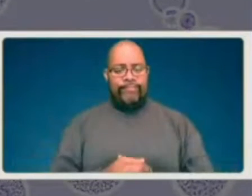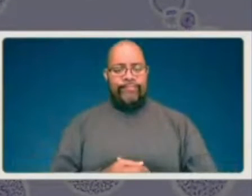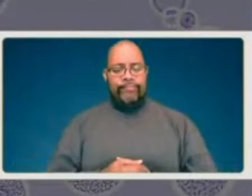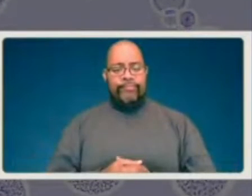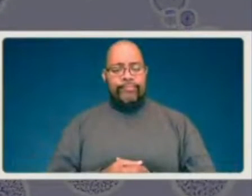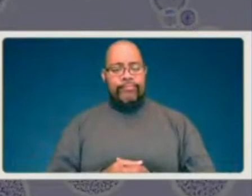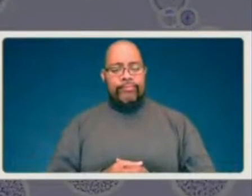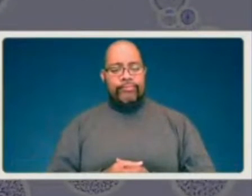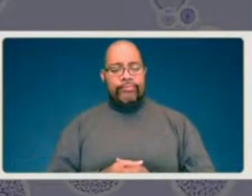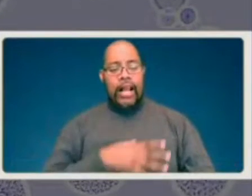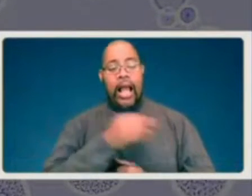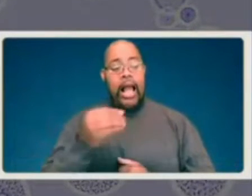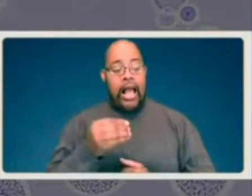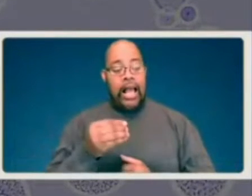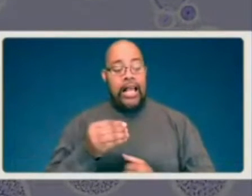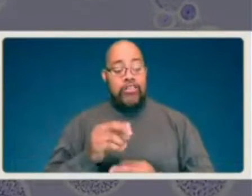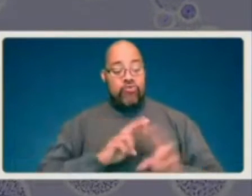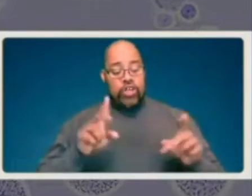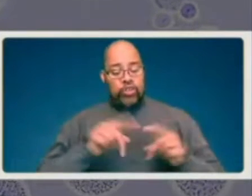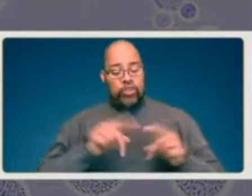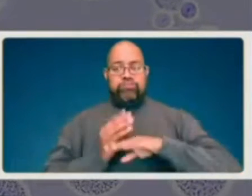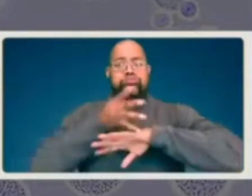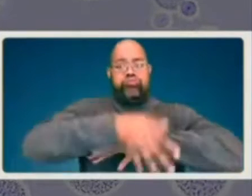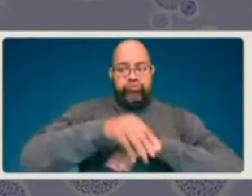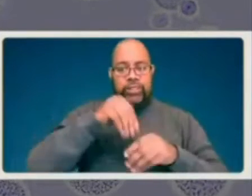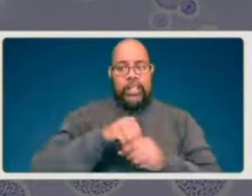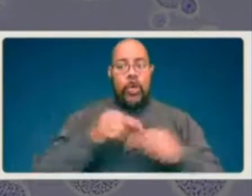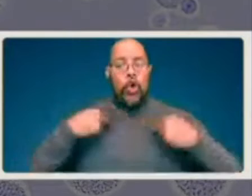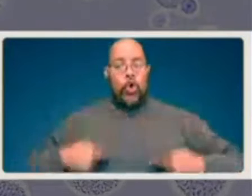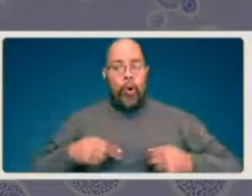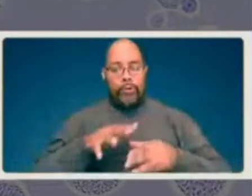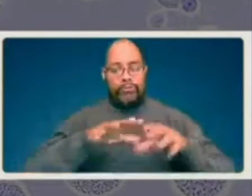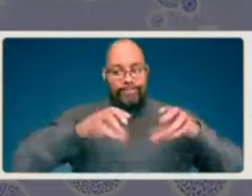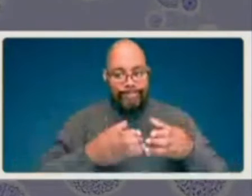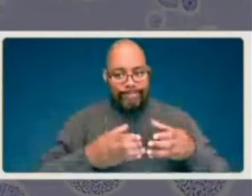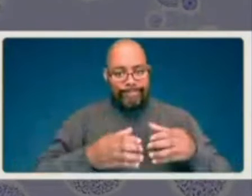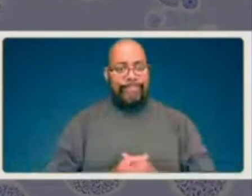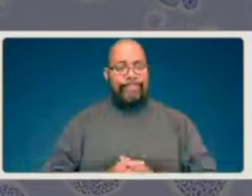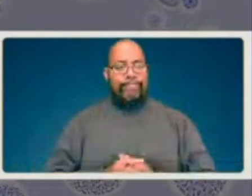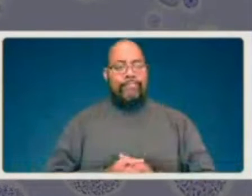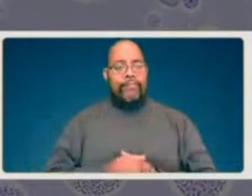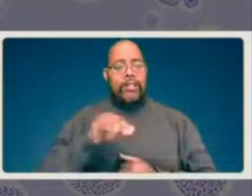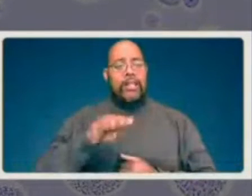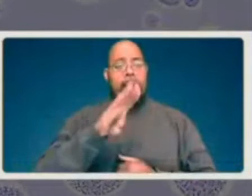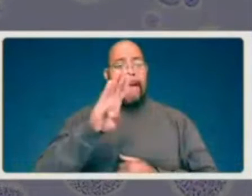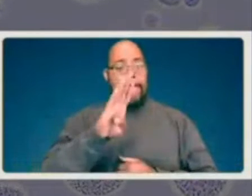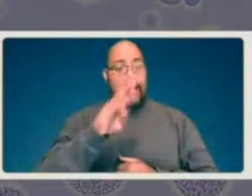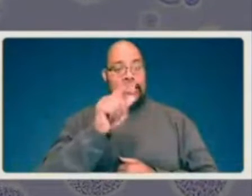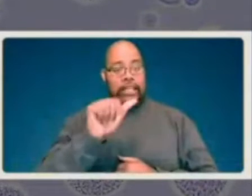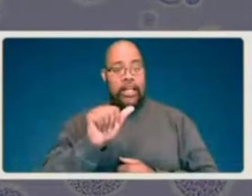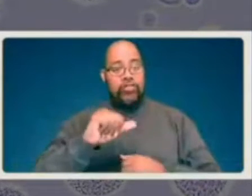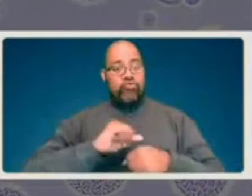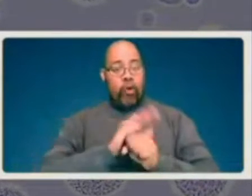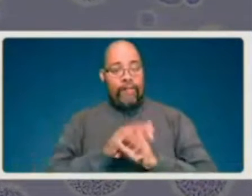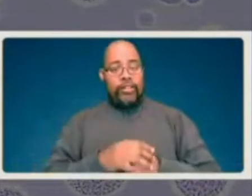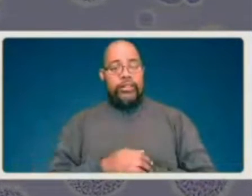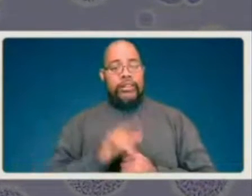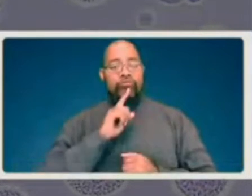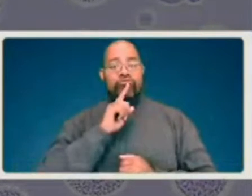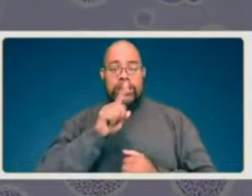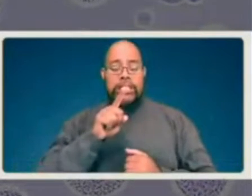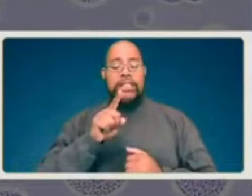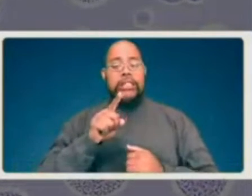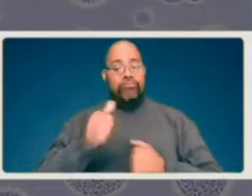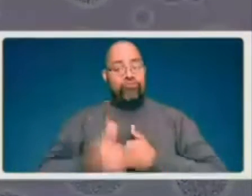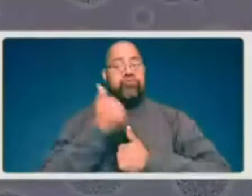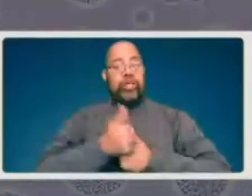and are poised to spill over into humans. Once more that the beta coronaviruses, which are their threat